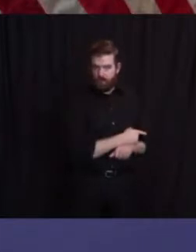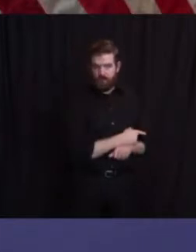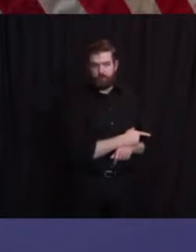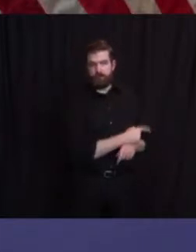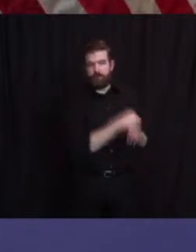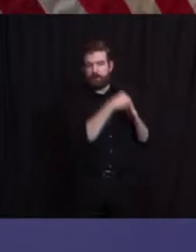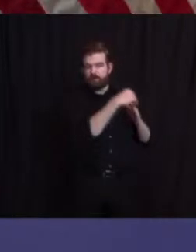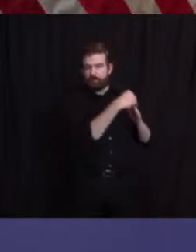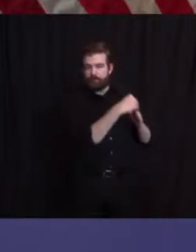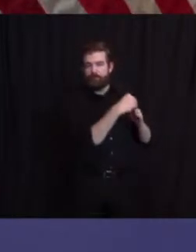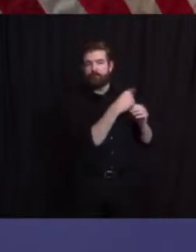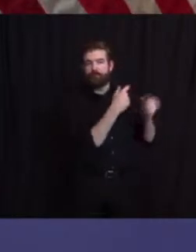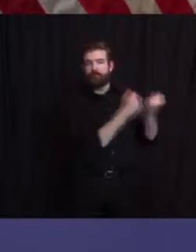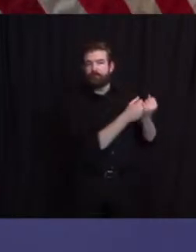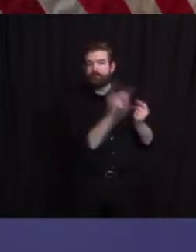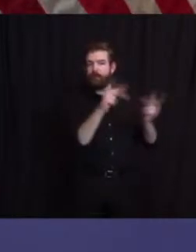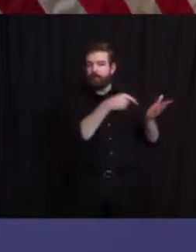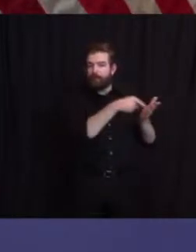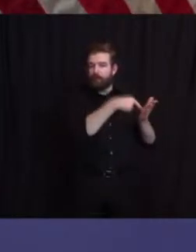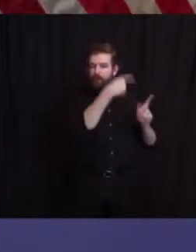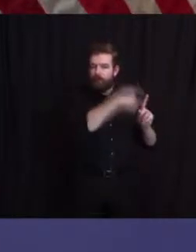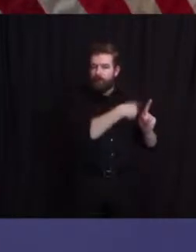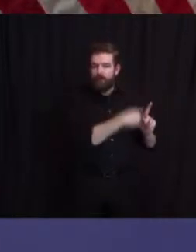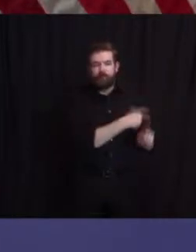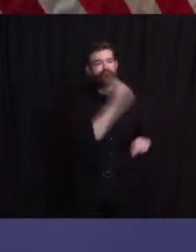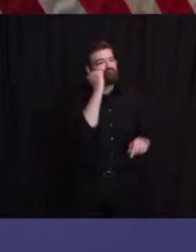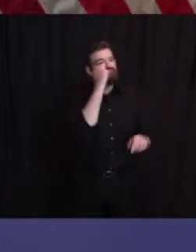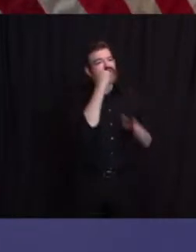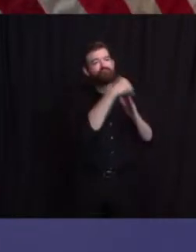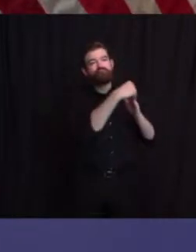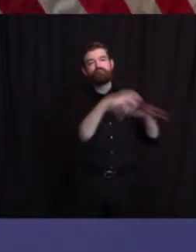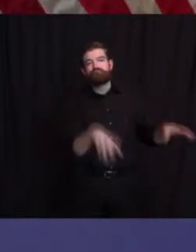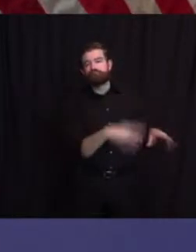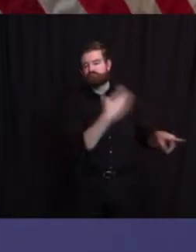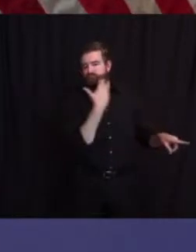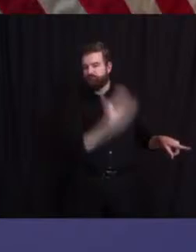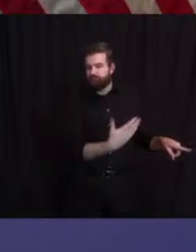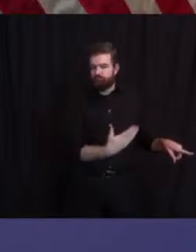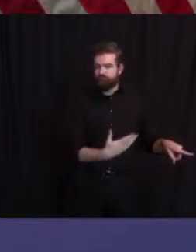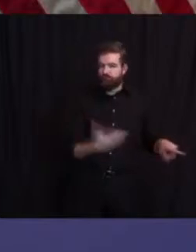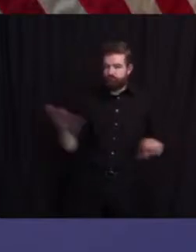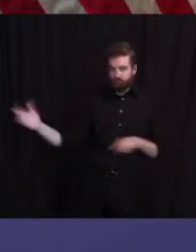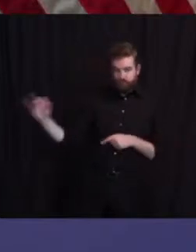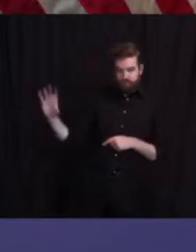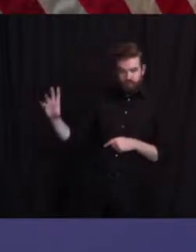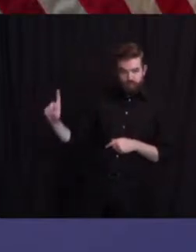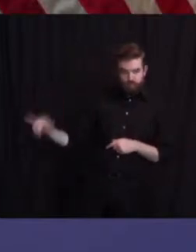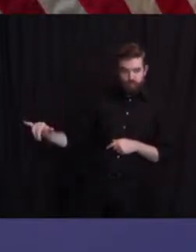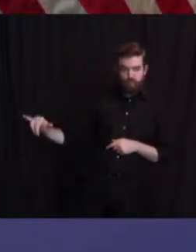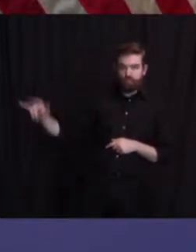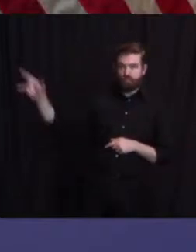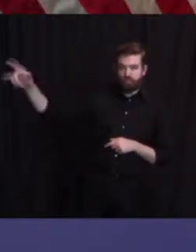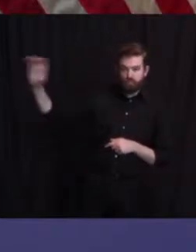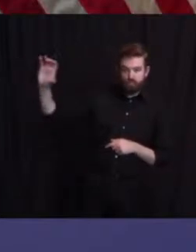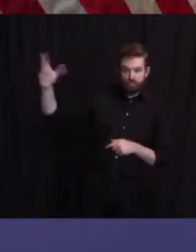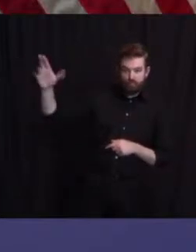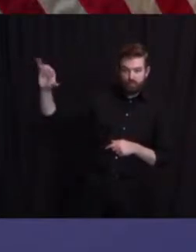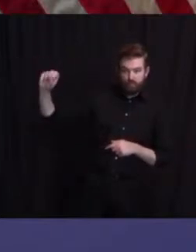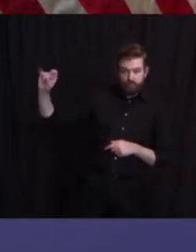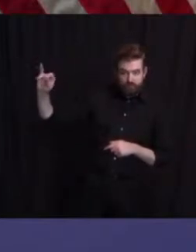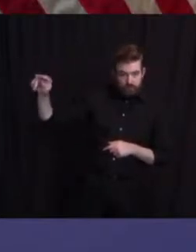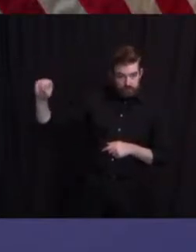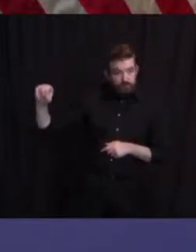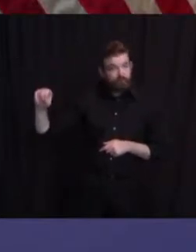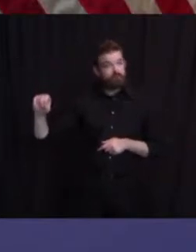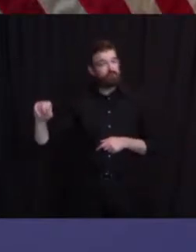every day. Thank you. Likewise, Judy, to you. Christine, great to have you back. And likewise, Ed, as always, apologies. Please